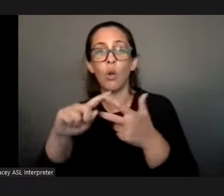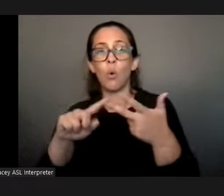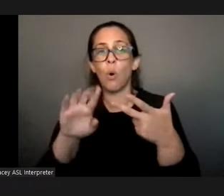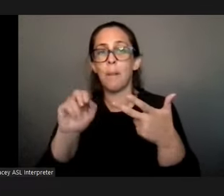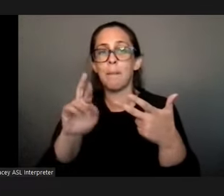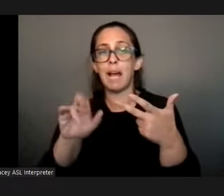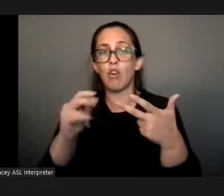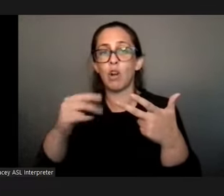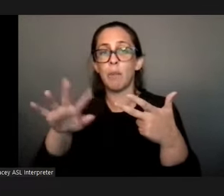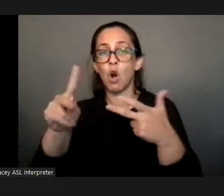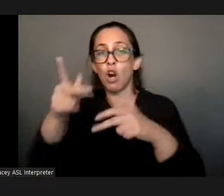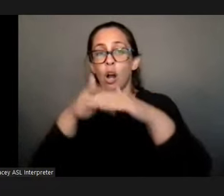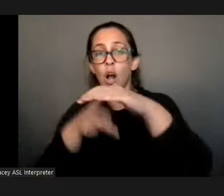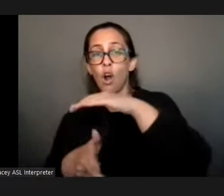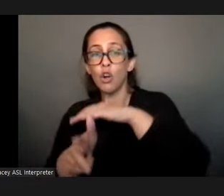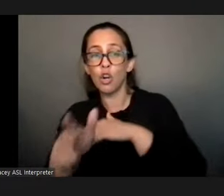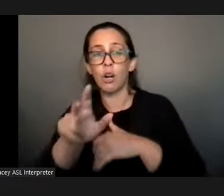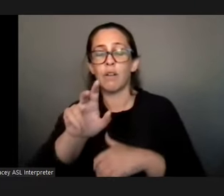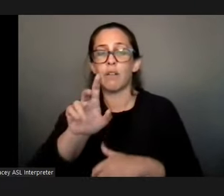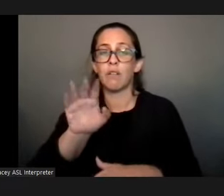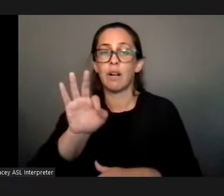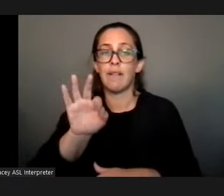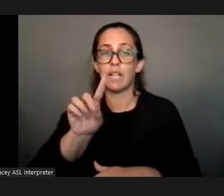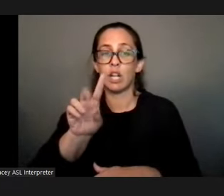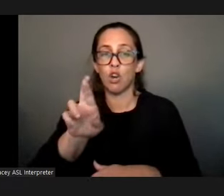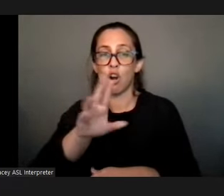Underpass connecting the FDR Drive and Route 9A.